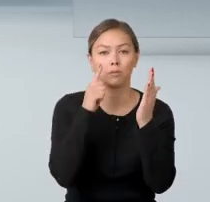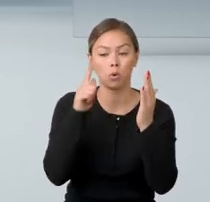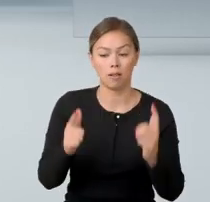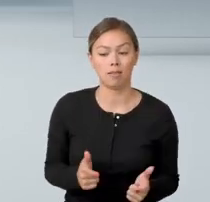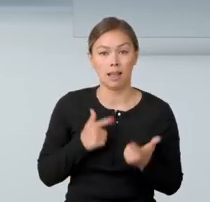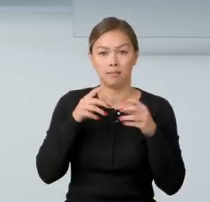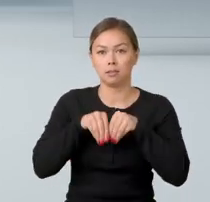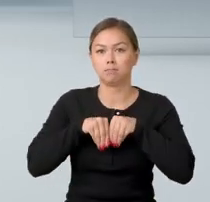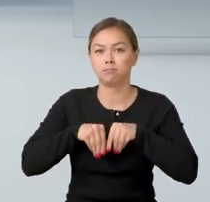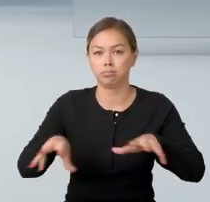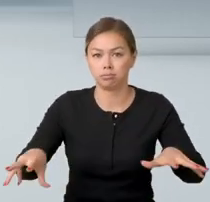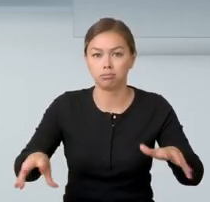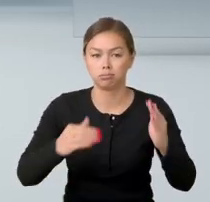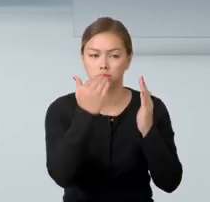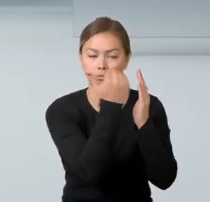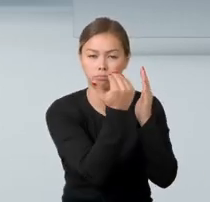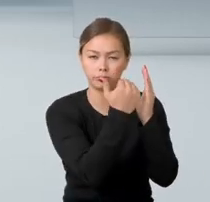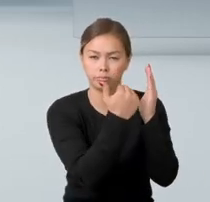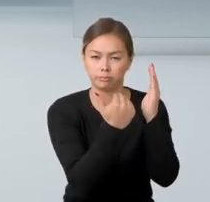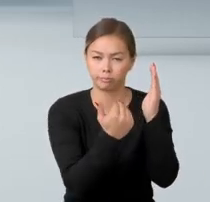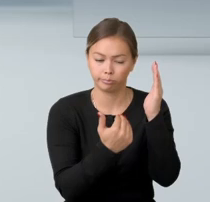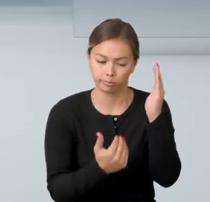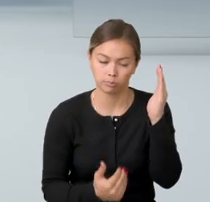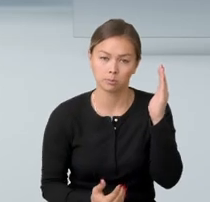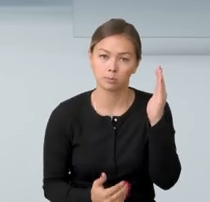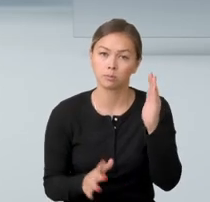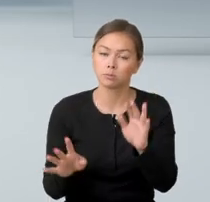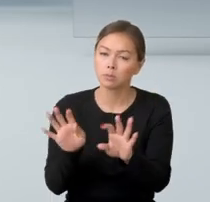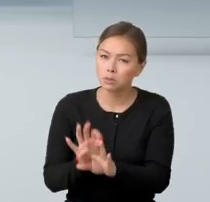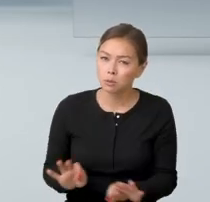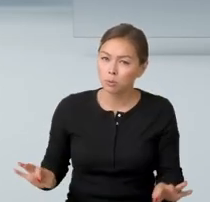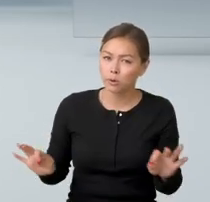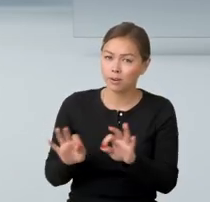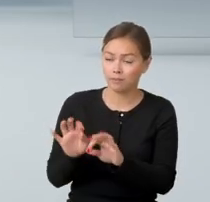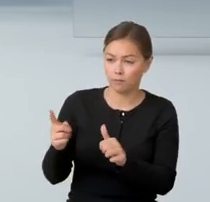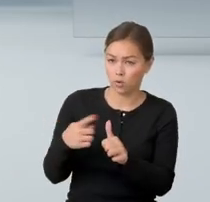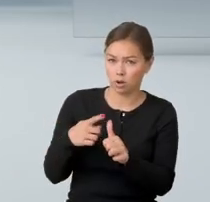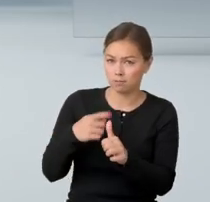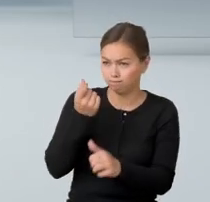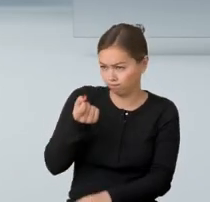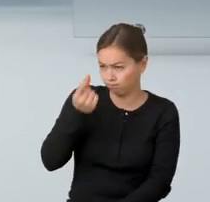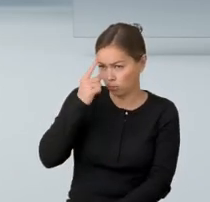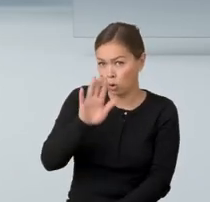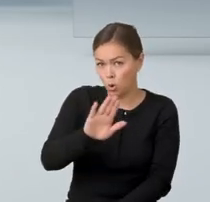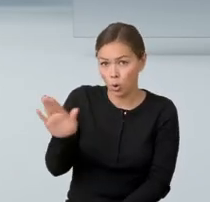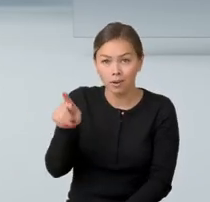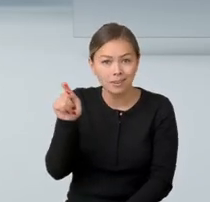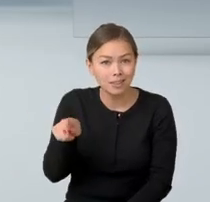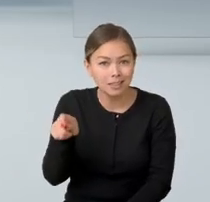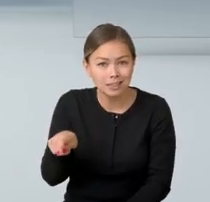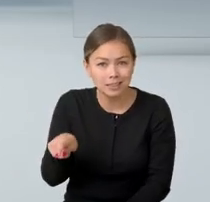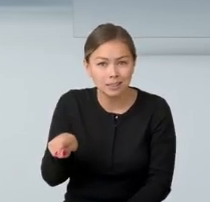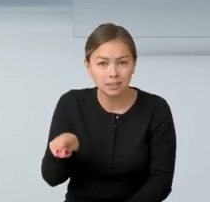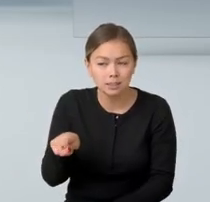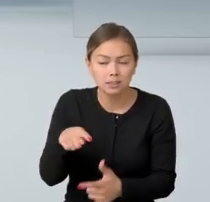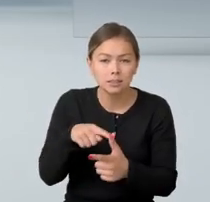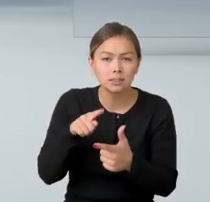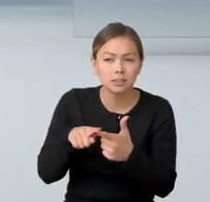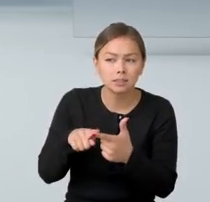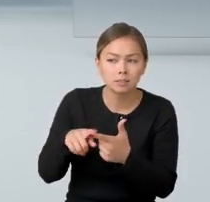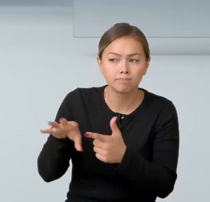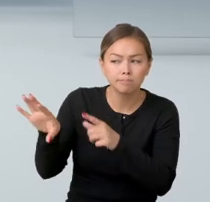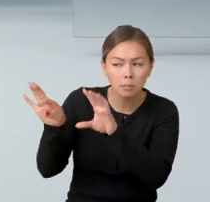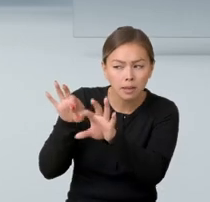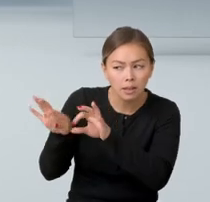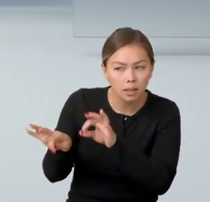we have a big checklist for our go live so we passed from we are coming from understanding